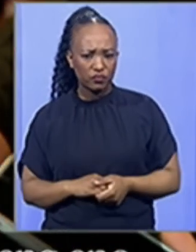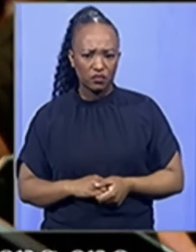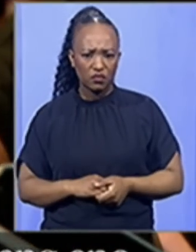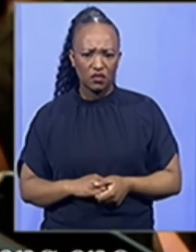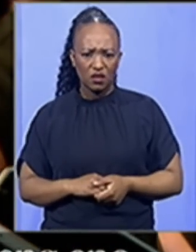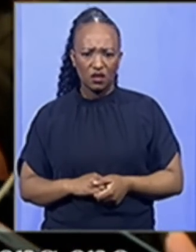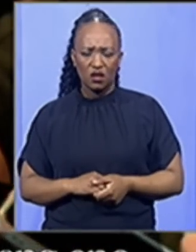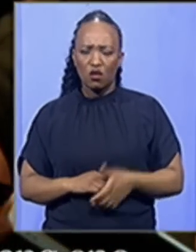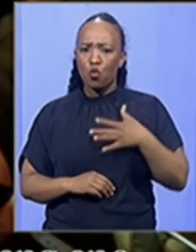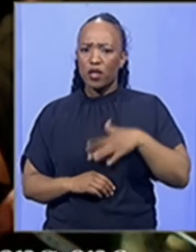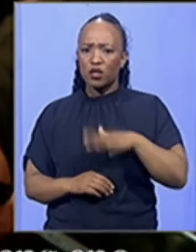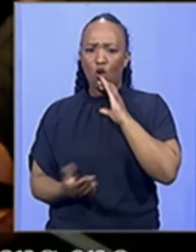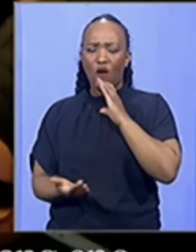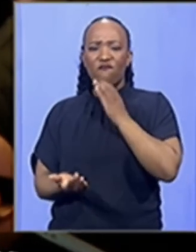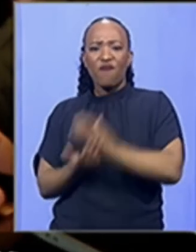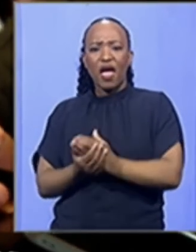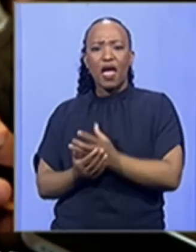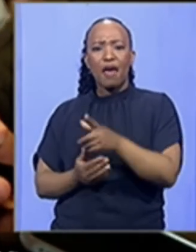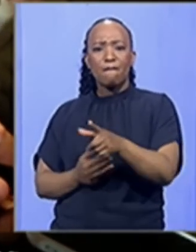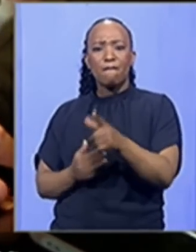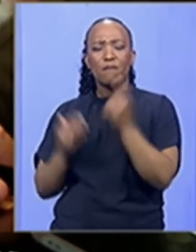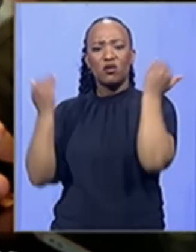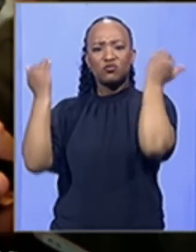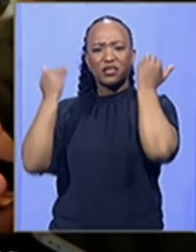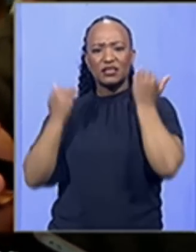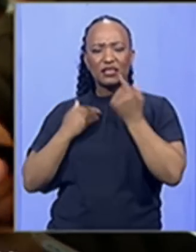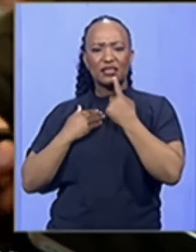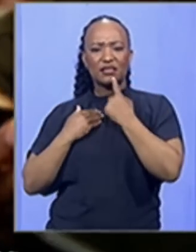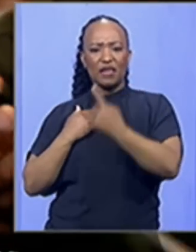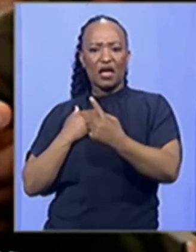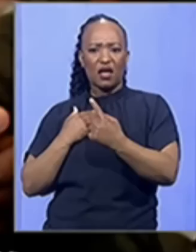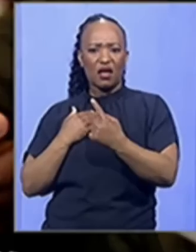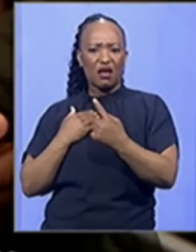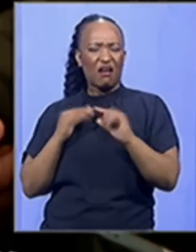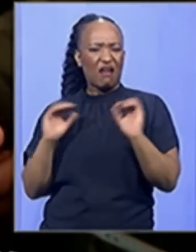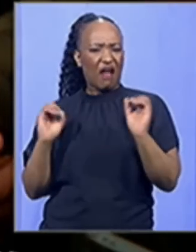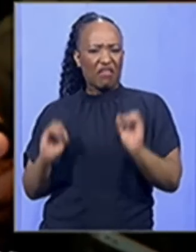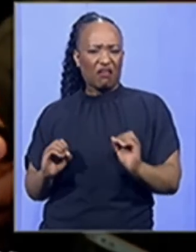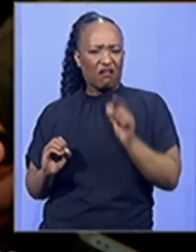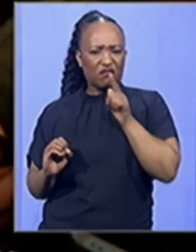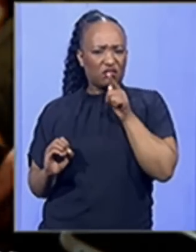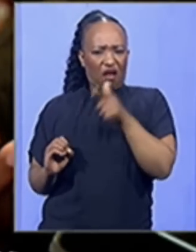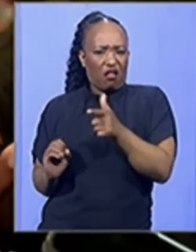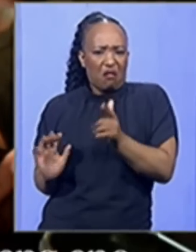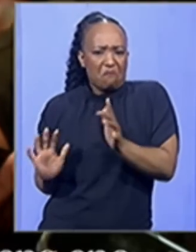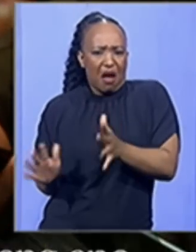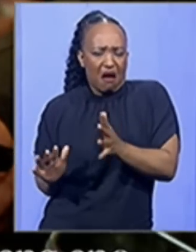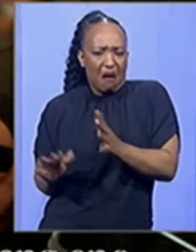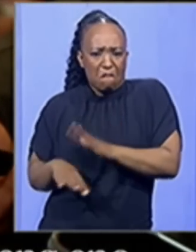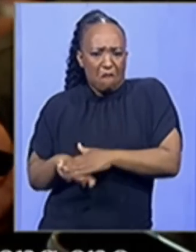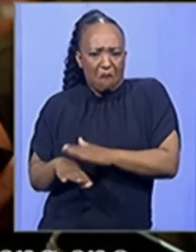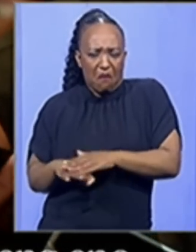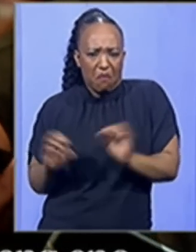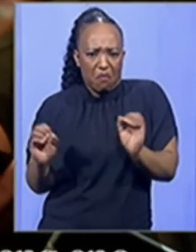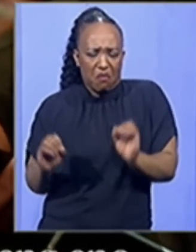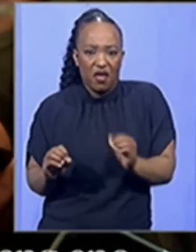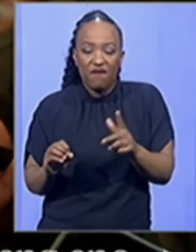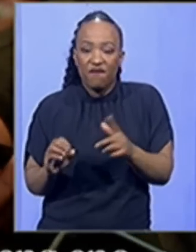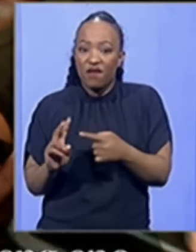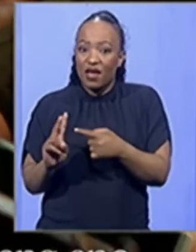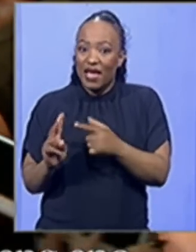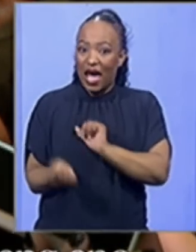what the magistrate was saying, and then that's all he was telling me. Nothing much, nothing more, nothing less. You know, when you're arrested,